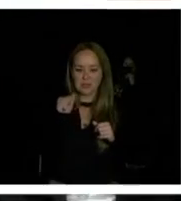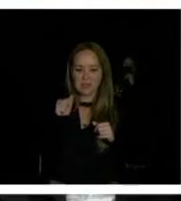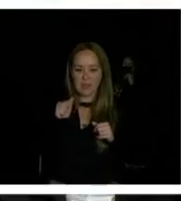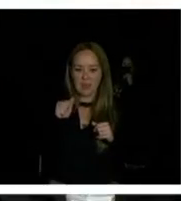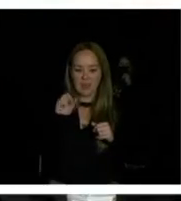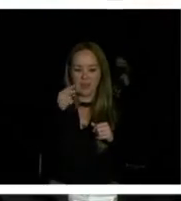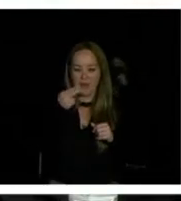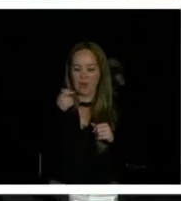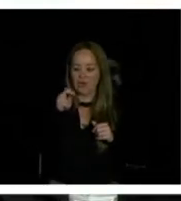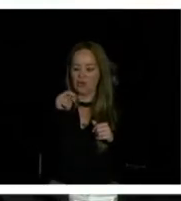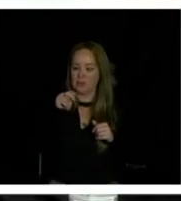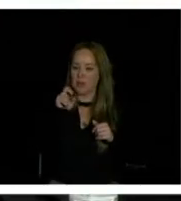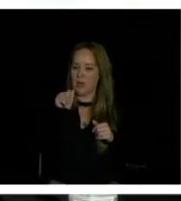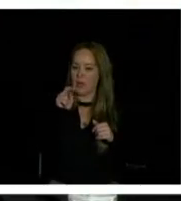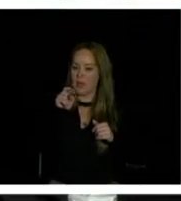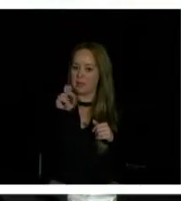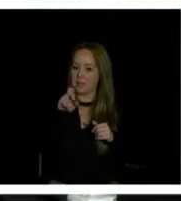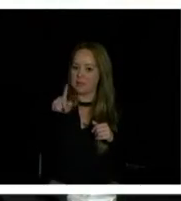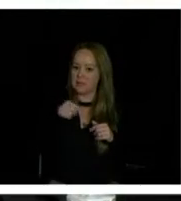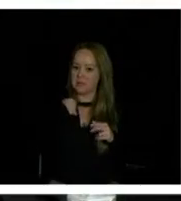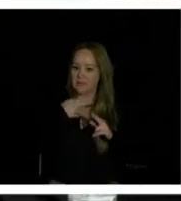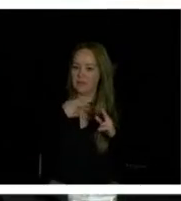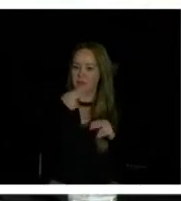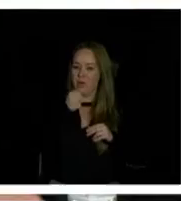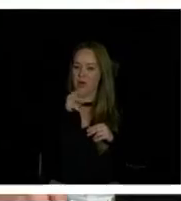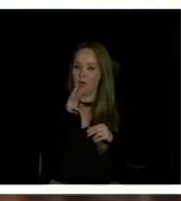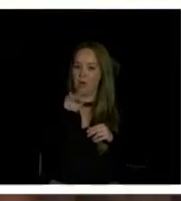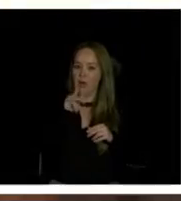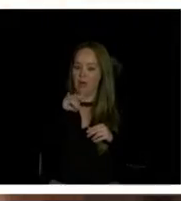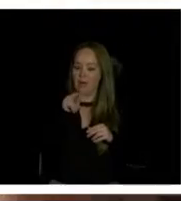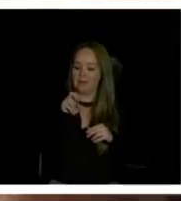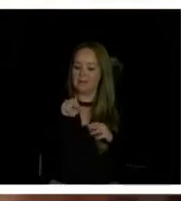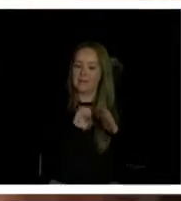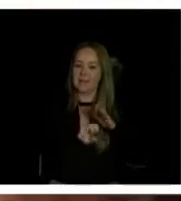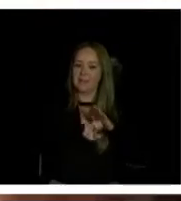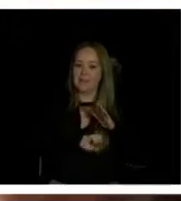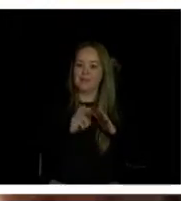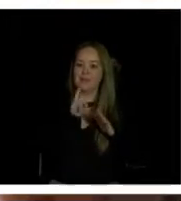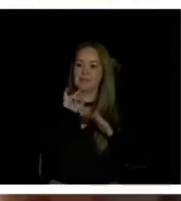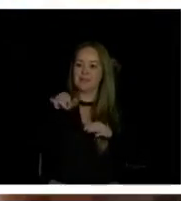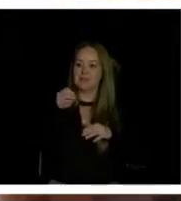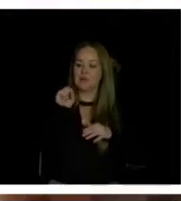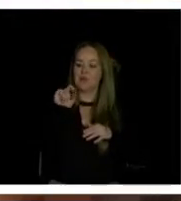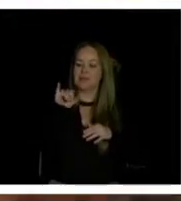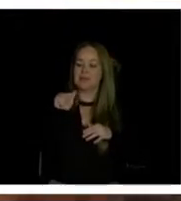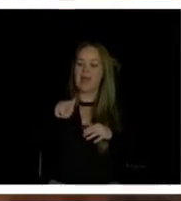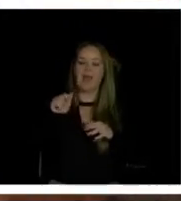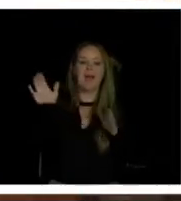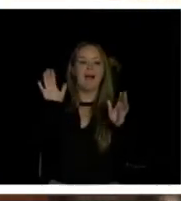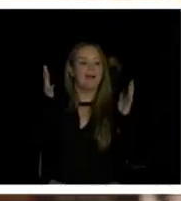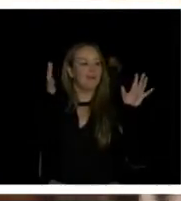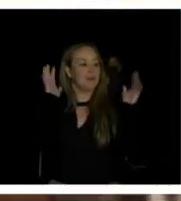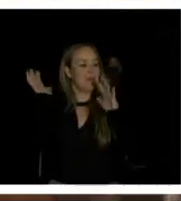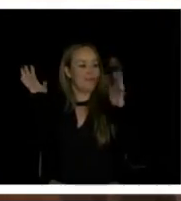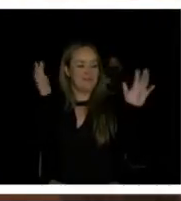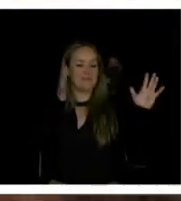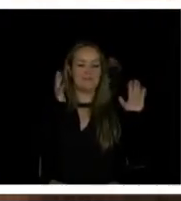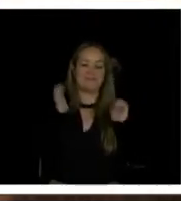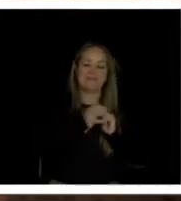Hernandez, and I am from Hawkins Elementary. All right, let's give Josiah a big round of applause.